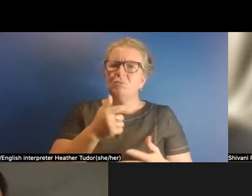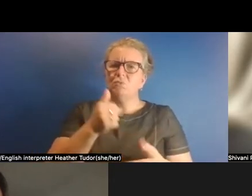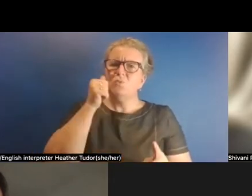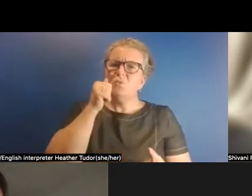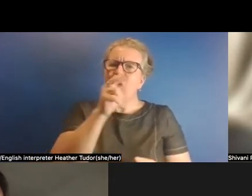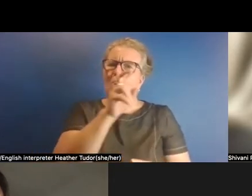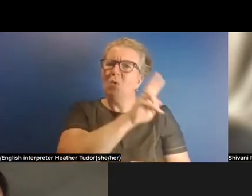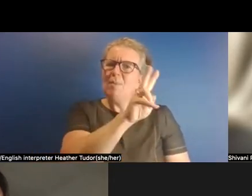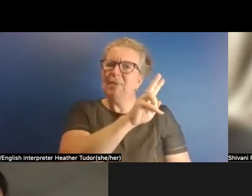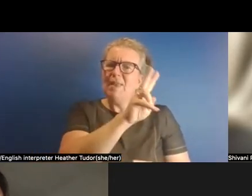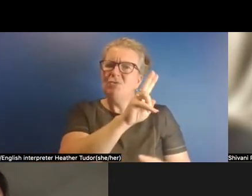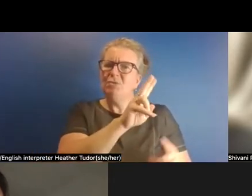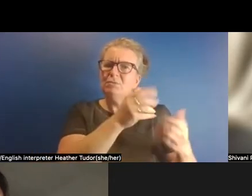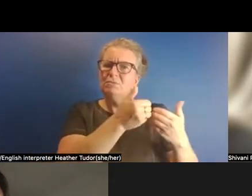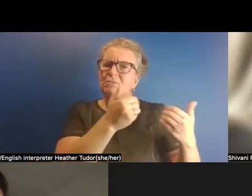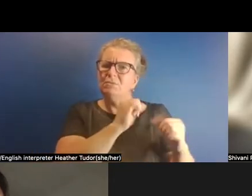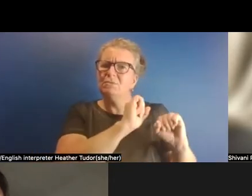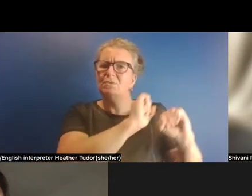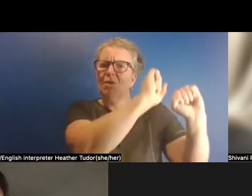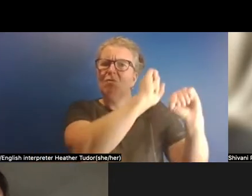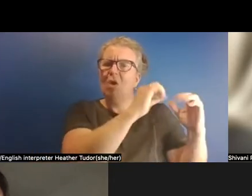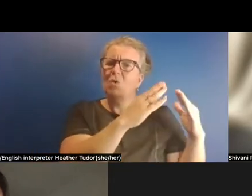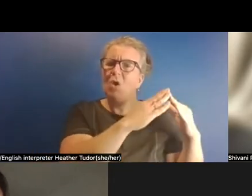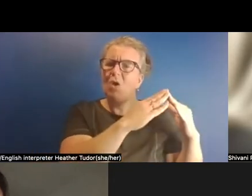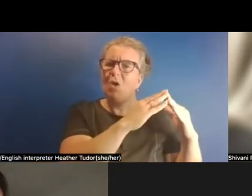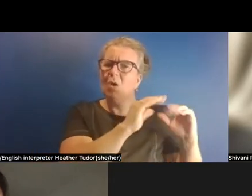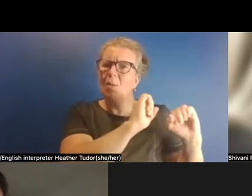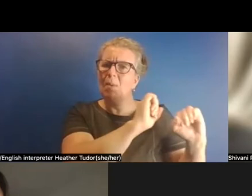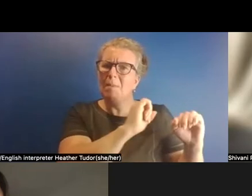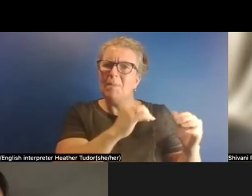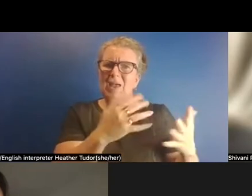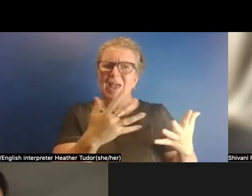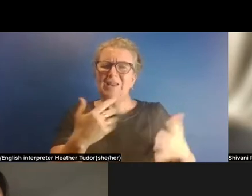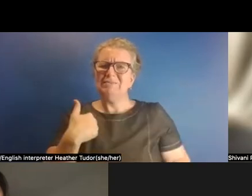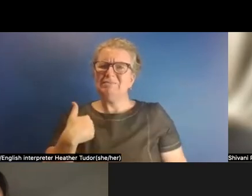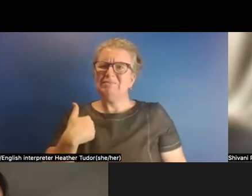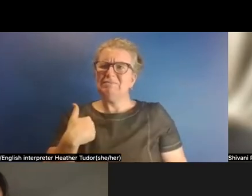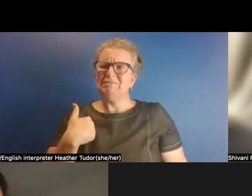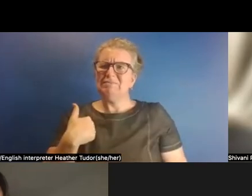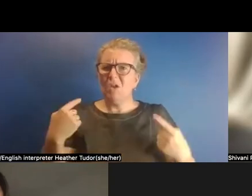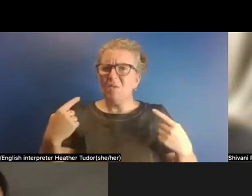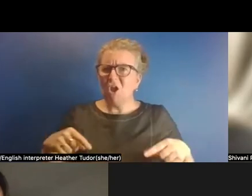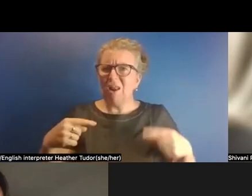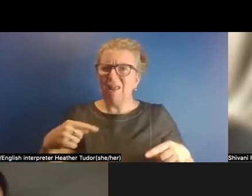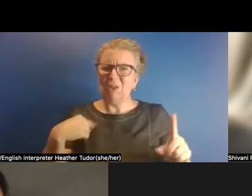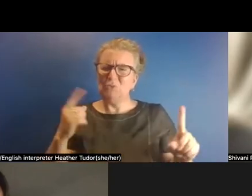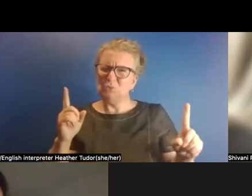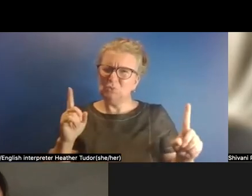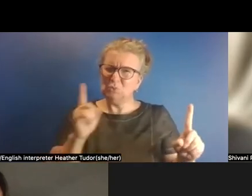it feels that you wouldn't have the access to talk to them or to go to their